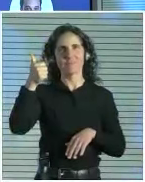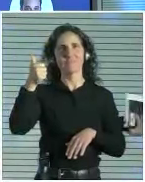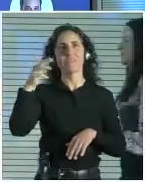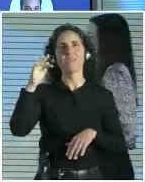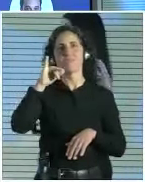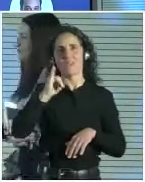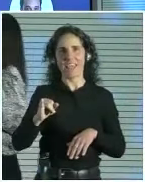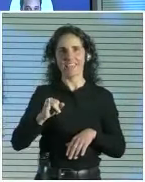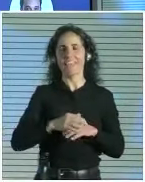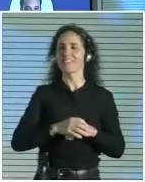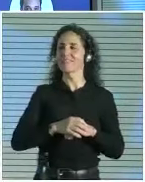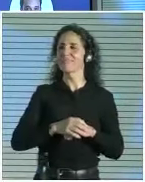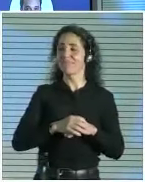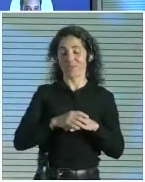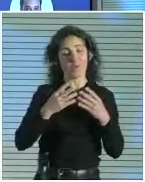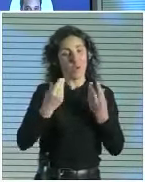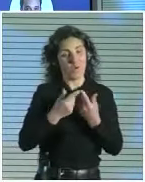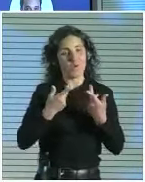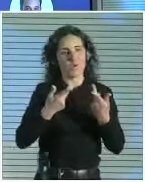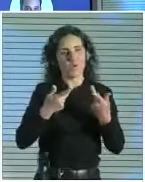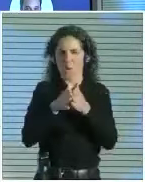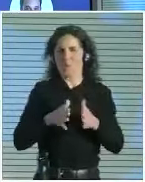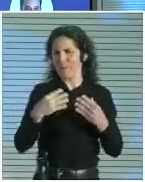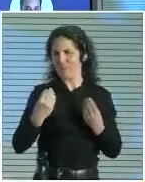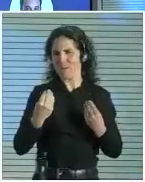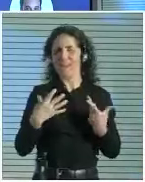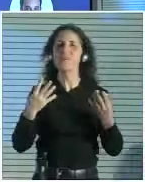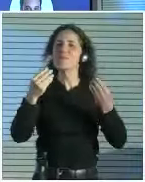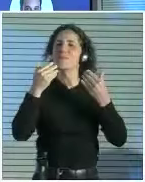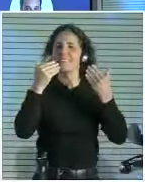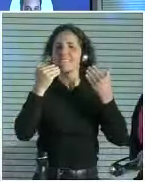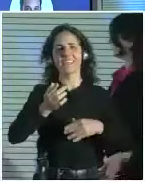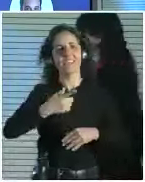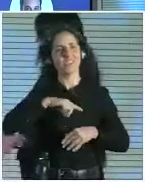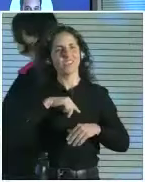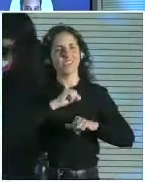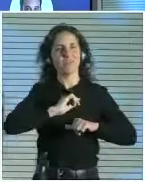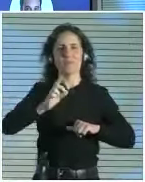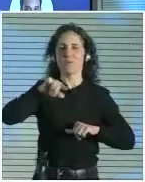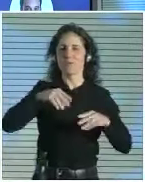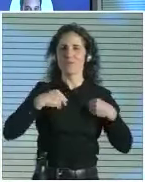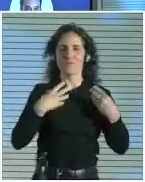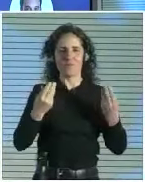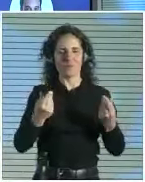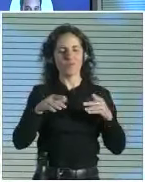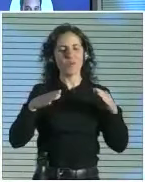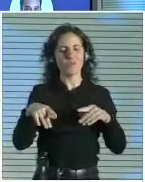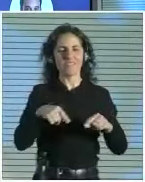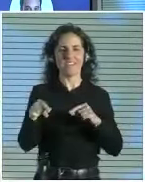Thank you so much, and all yours. And please enjoy the panel session. Thank you very much. Good morning,